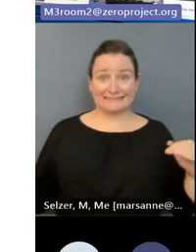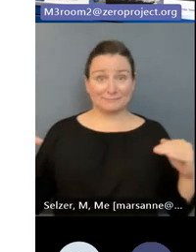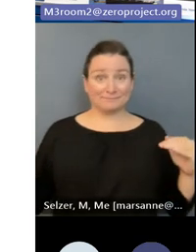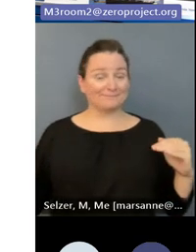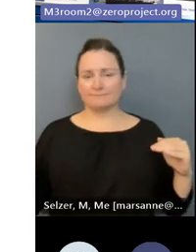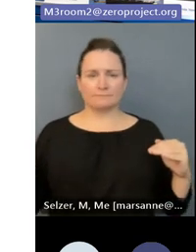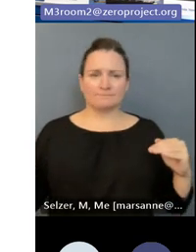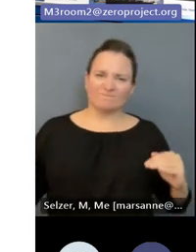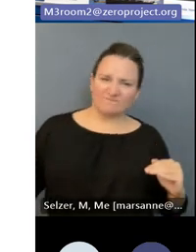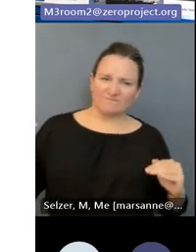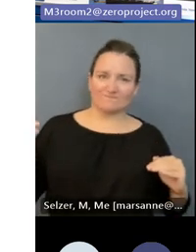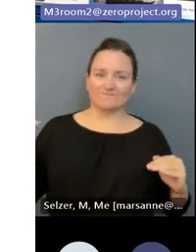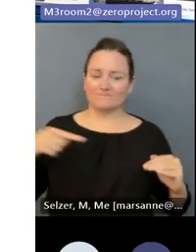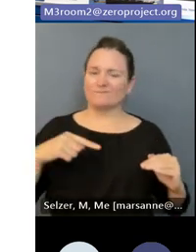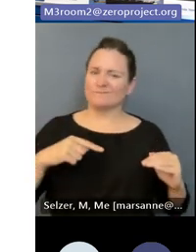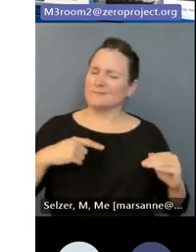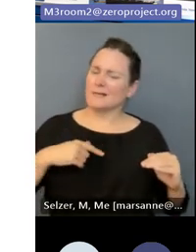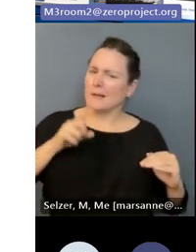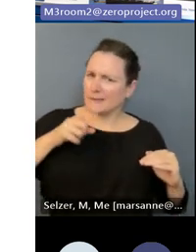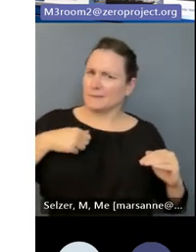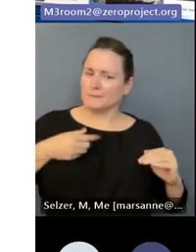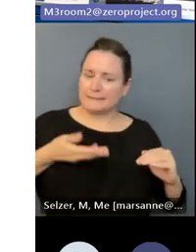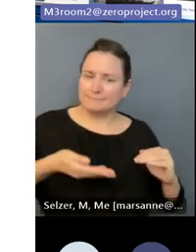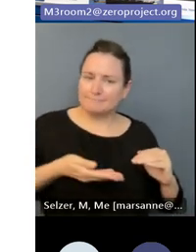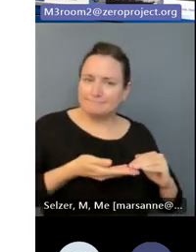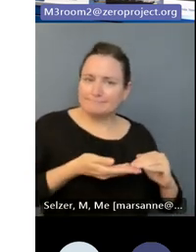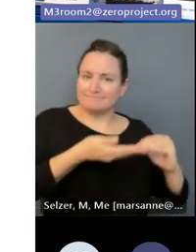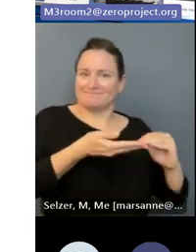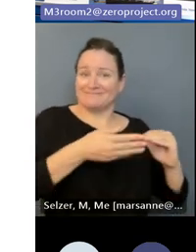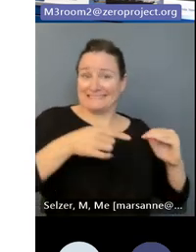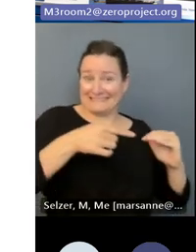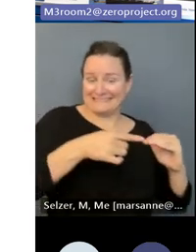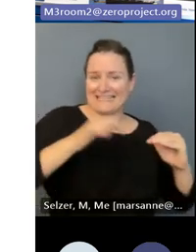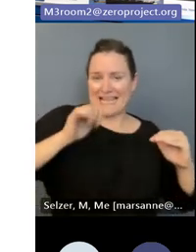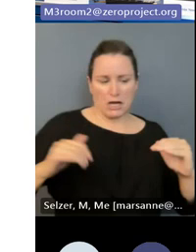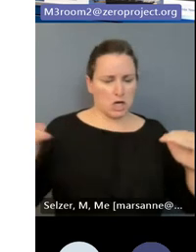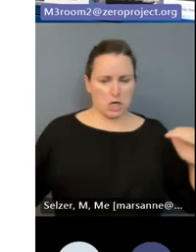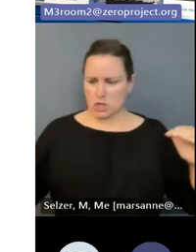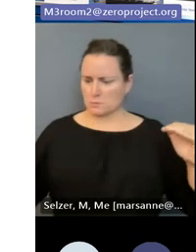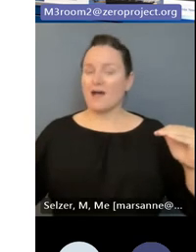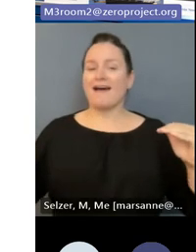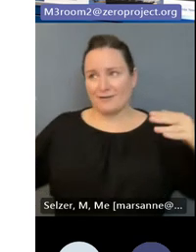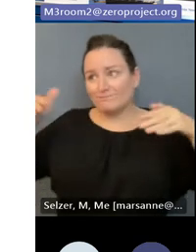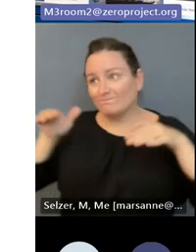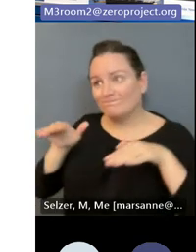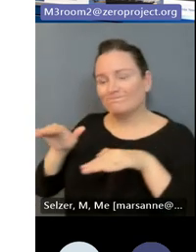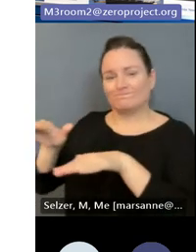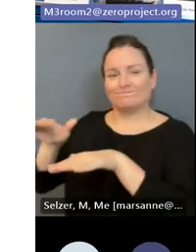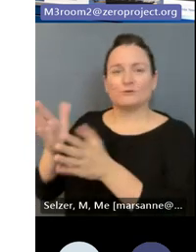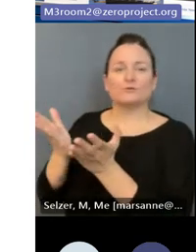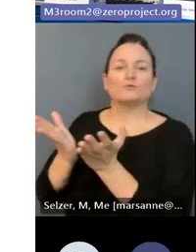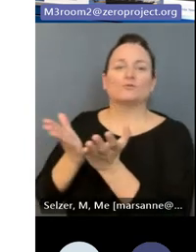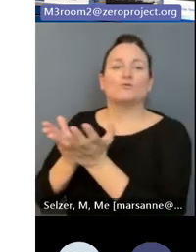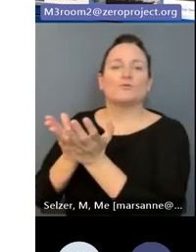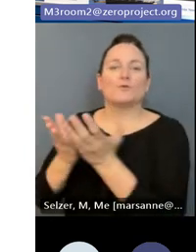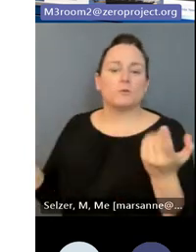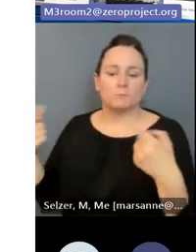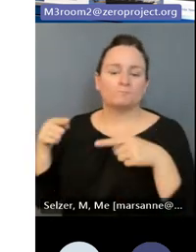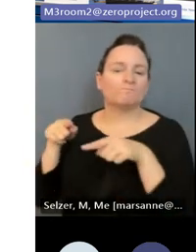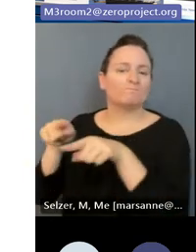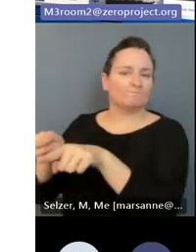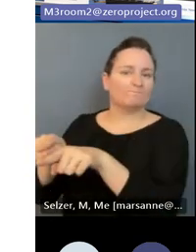just a little extra accommodation and adjustment to help them be ready for mainstream schools. This early intervention